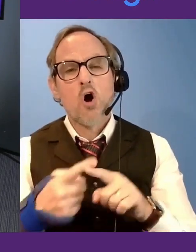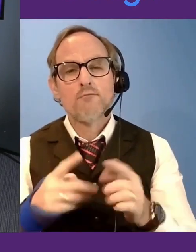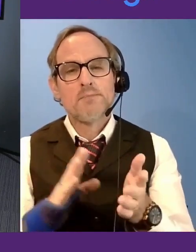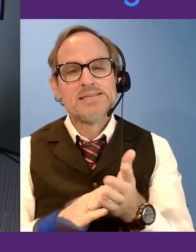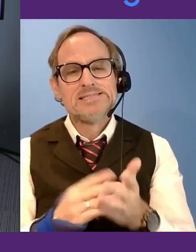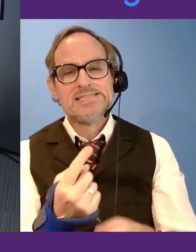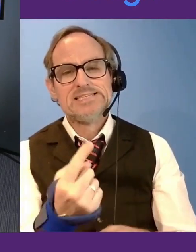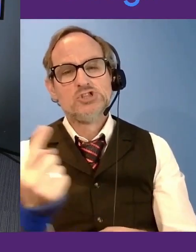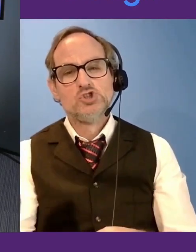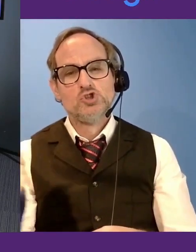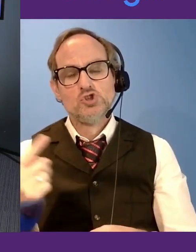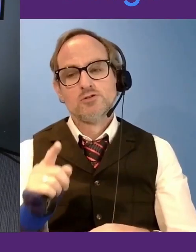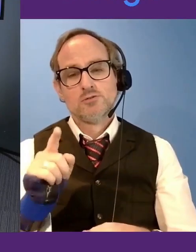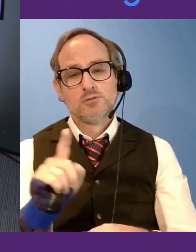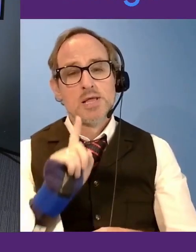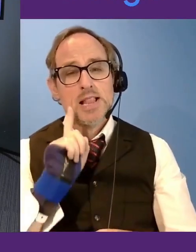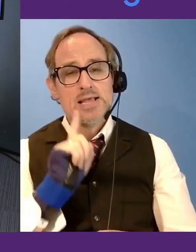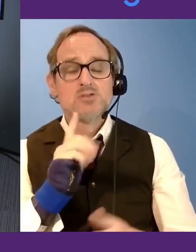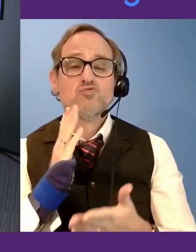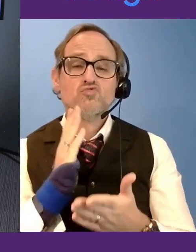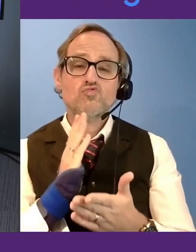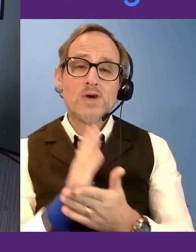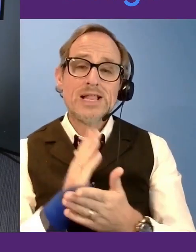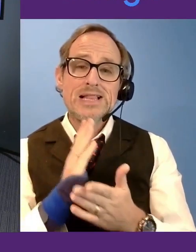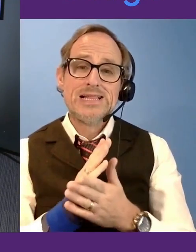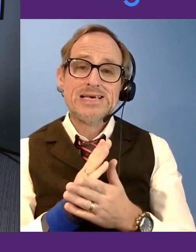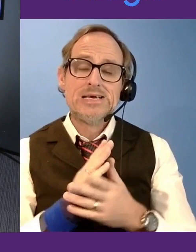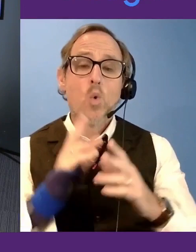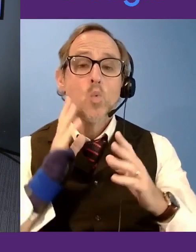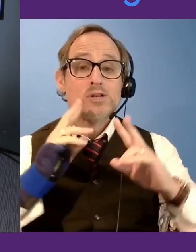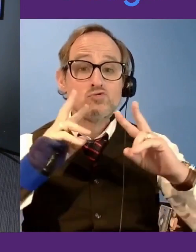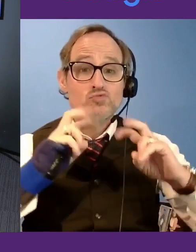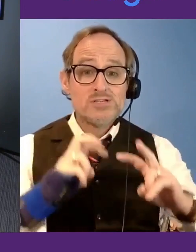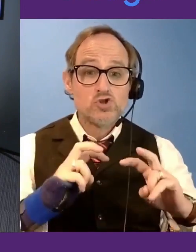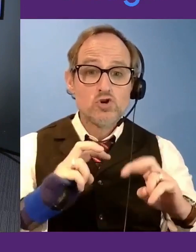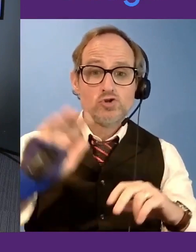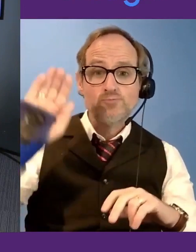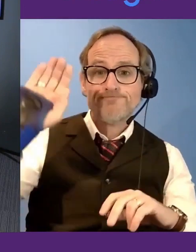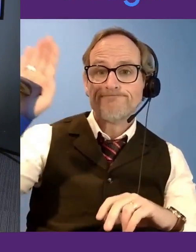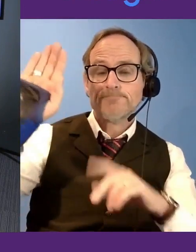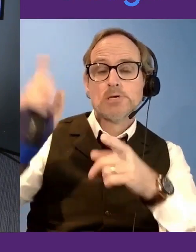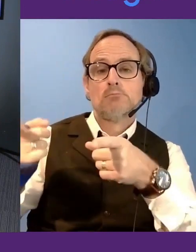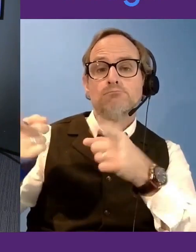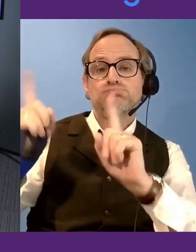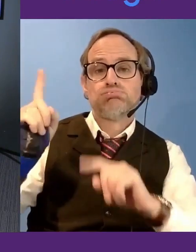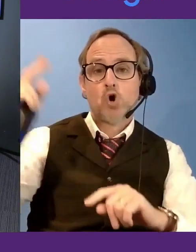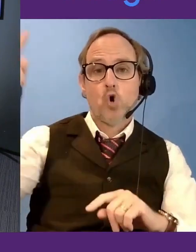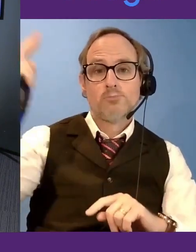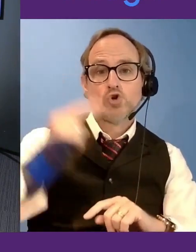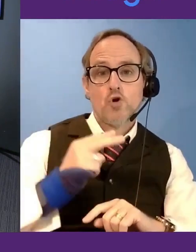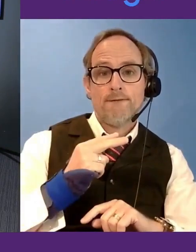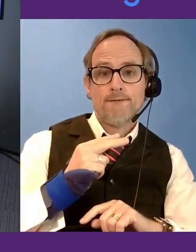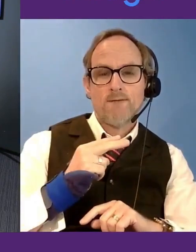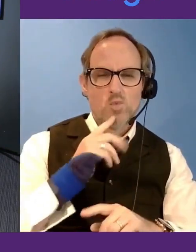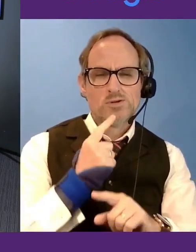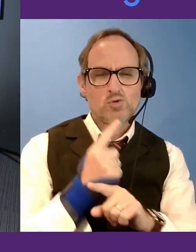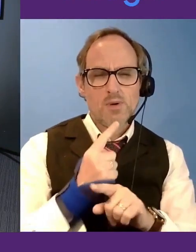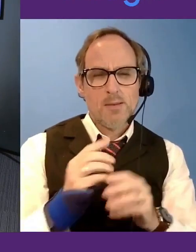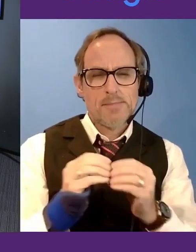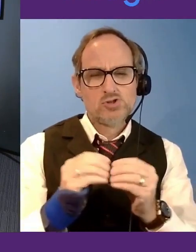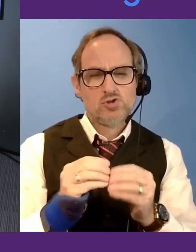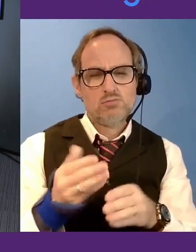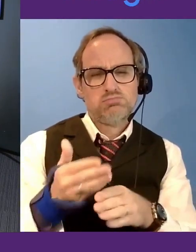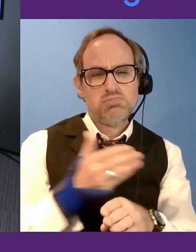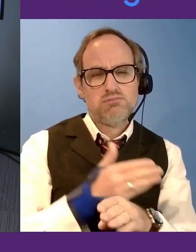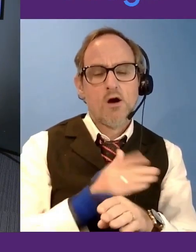just getting senior people to observe user research, which is something I know we've alluded to earlier. I think it's really powerful to